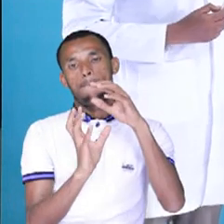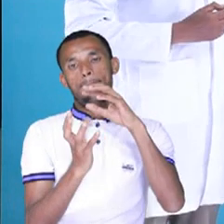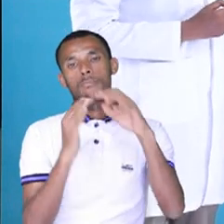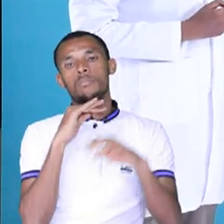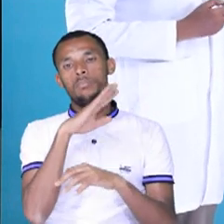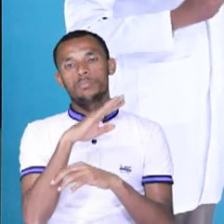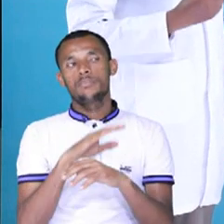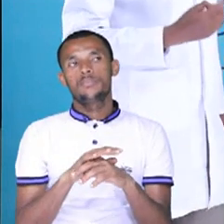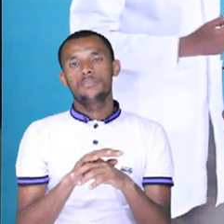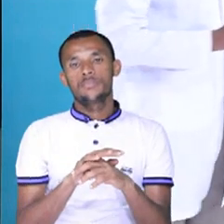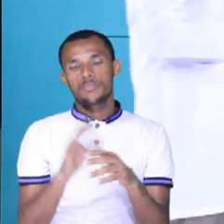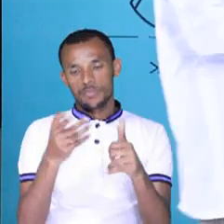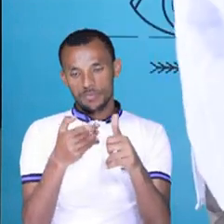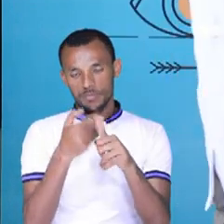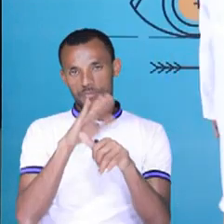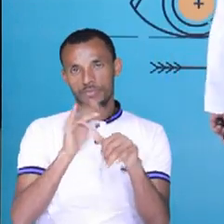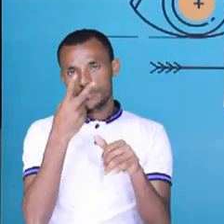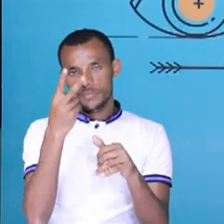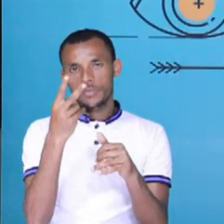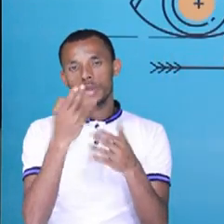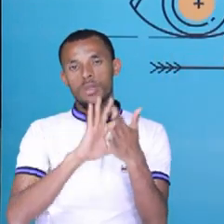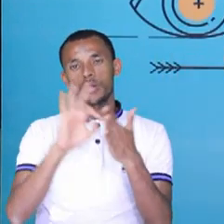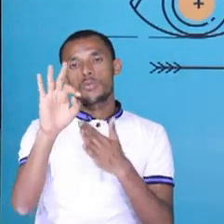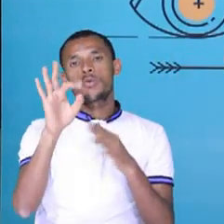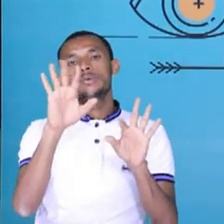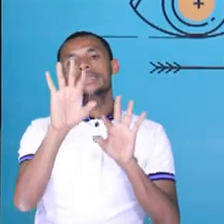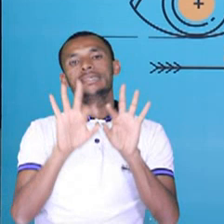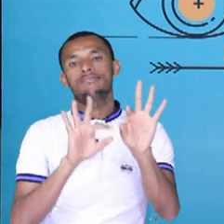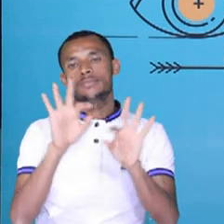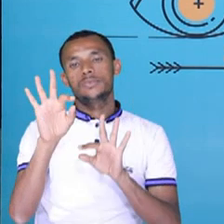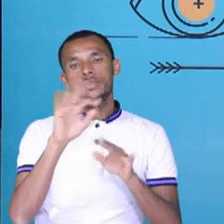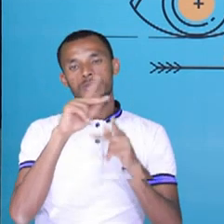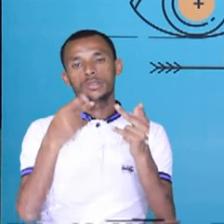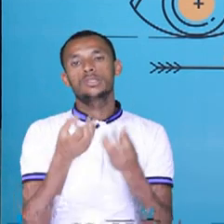defective. First, what is the number of sample space?